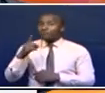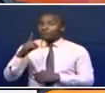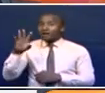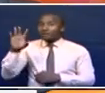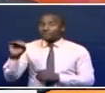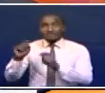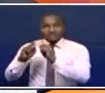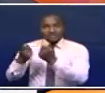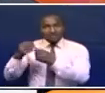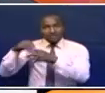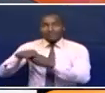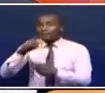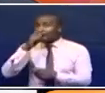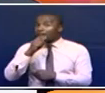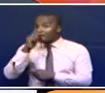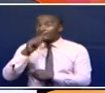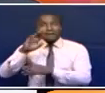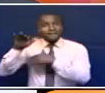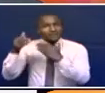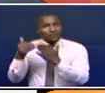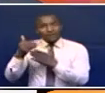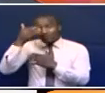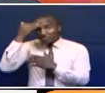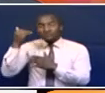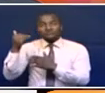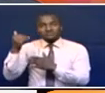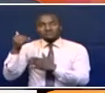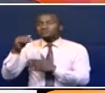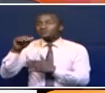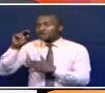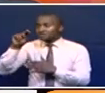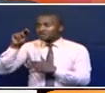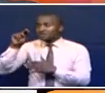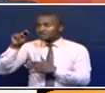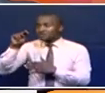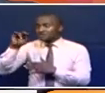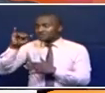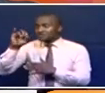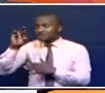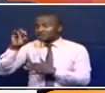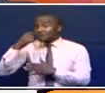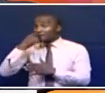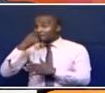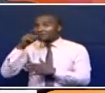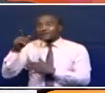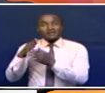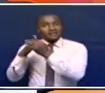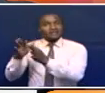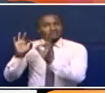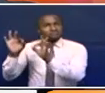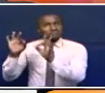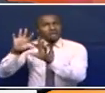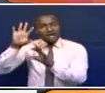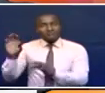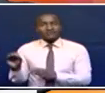tribes in Tanzania, but they all, because of the legacy of Mwalimu Julius Nyerere, a wonderful leader in Africa. One